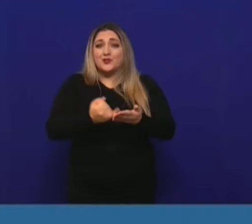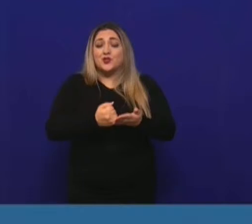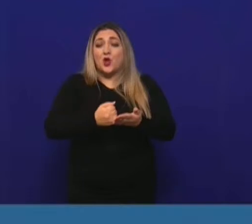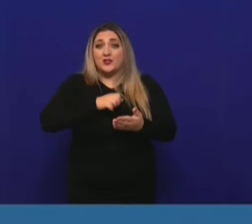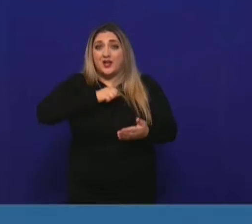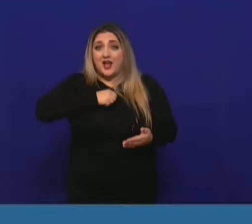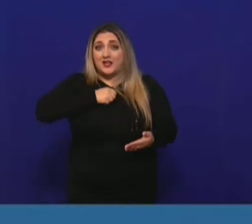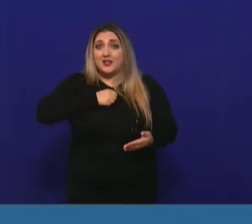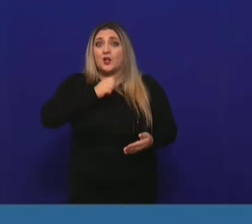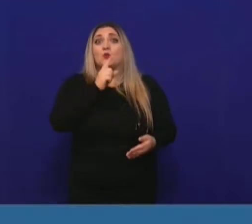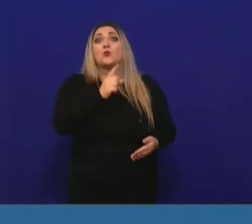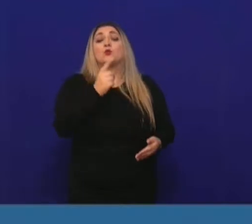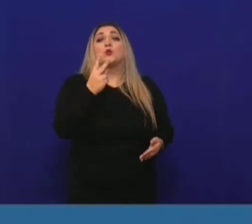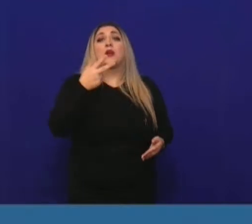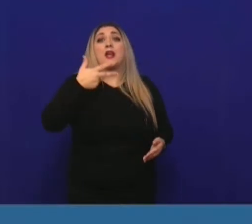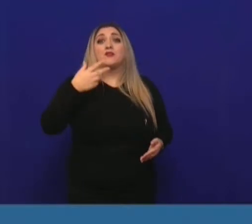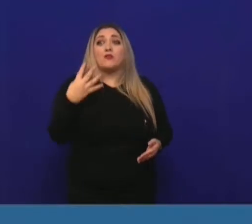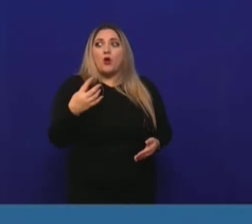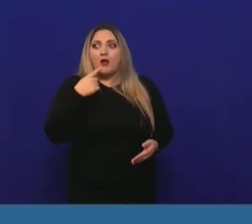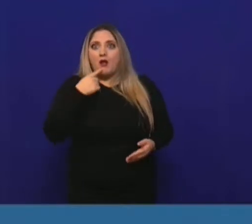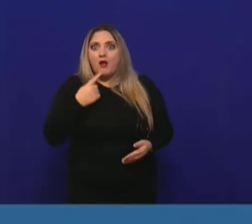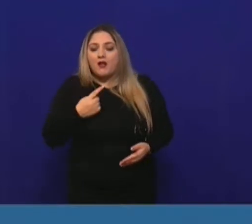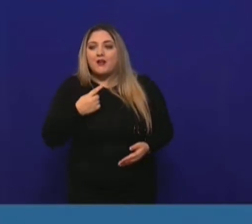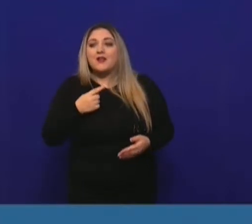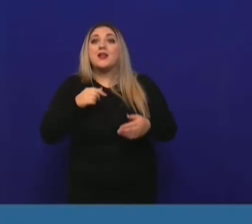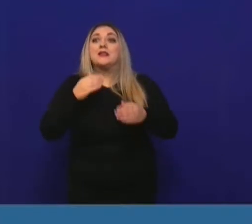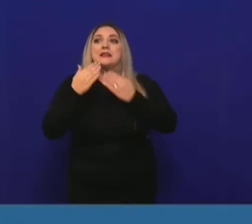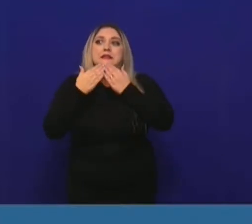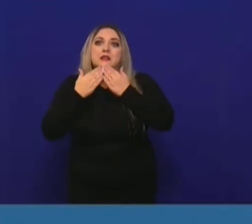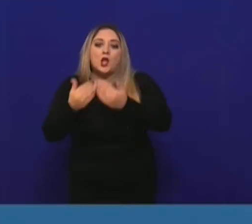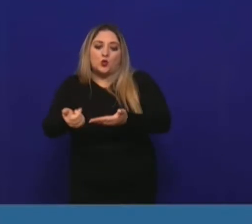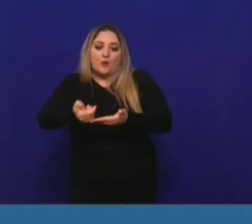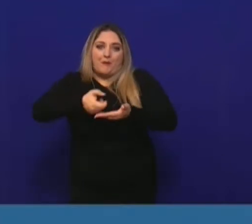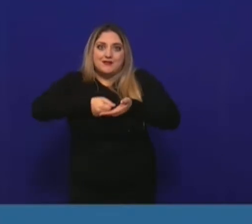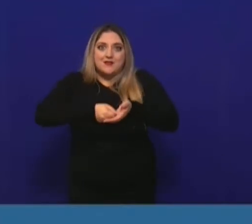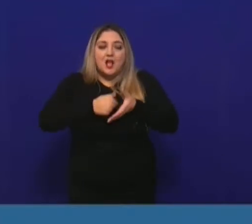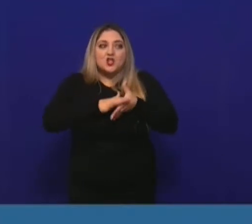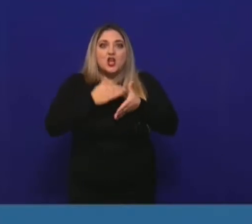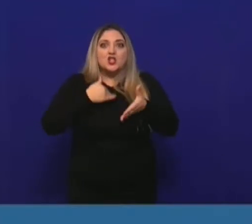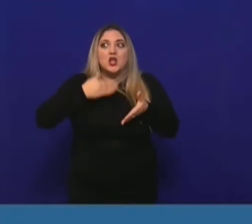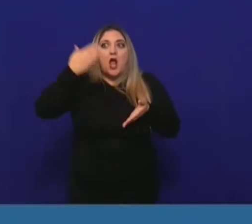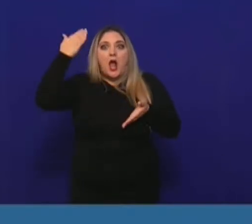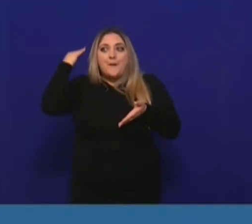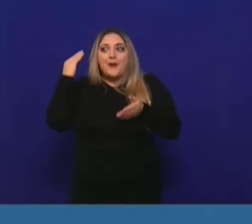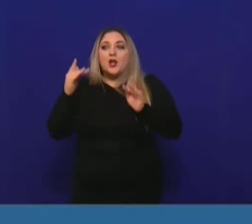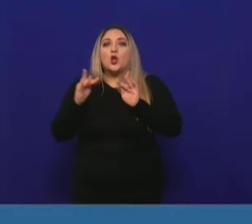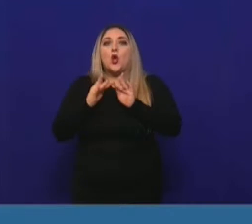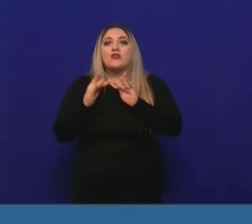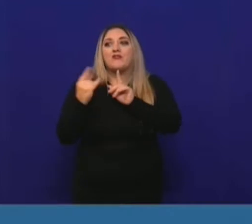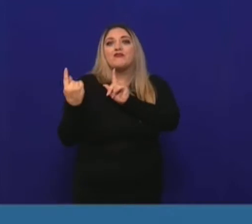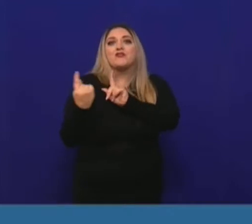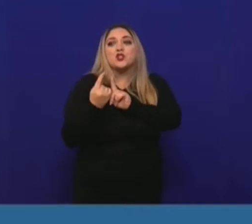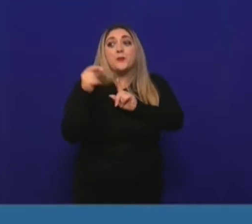huma stess qalulna li irċivew dan il-messaġġ għaliex kienu f'kuntatt ma' persuni li kienu